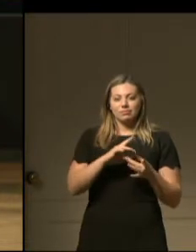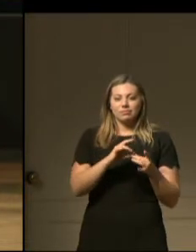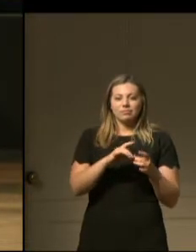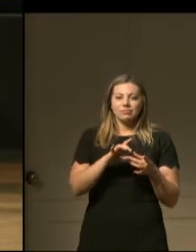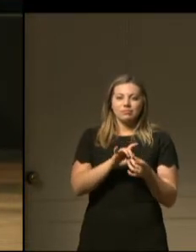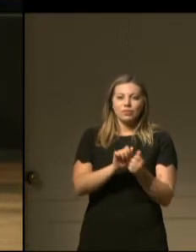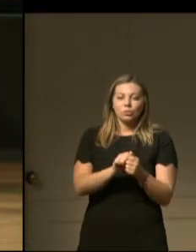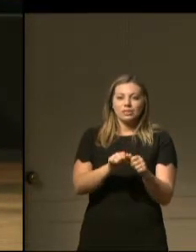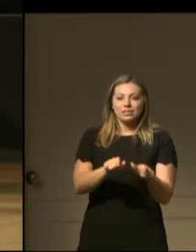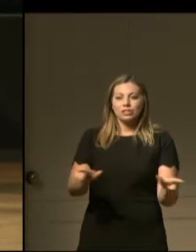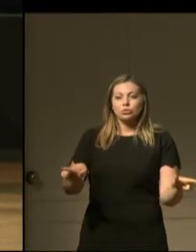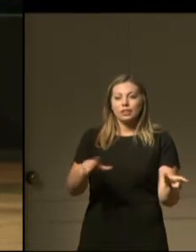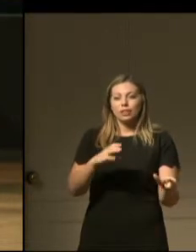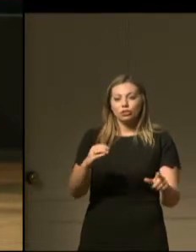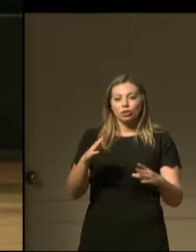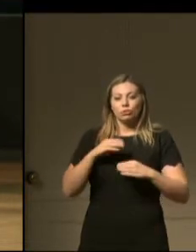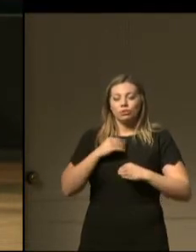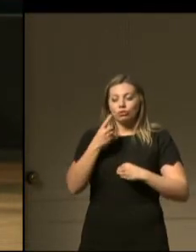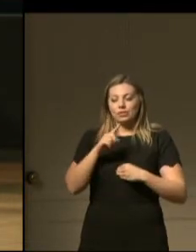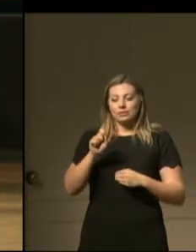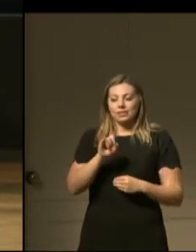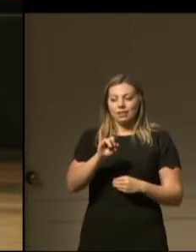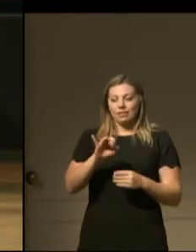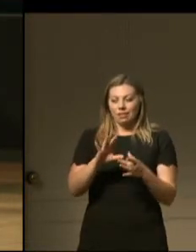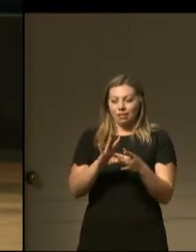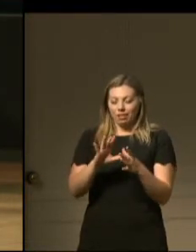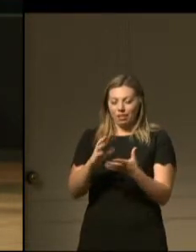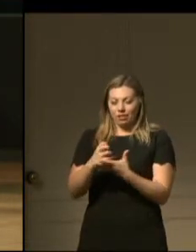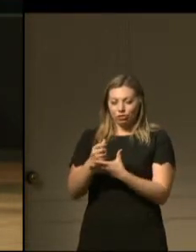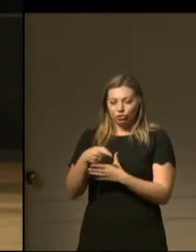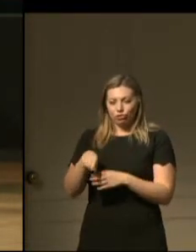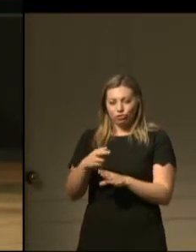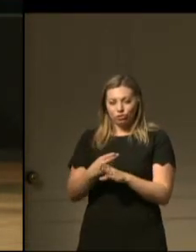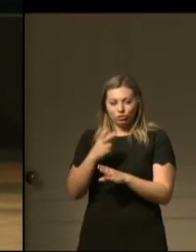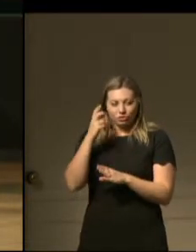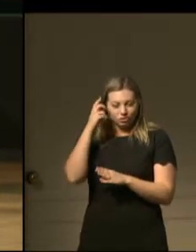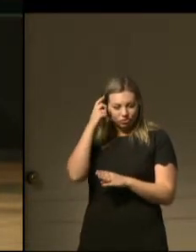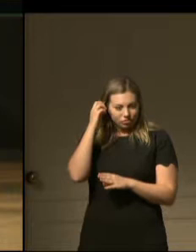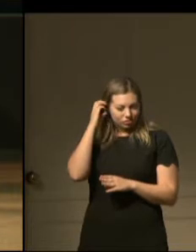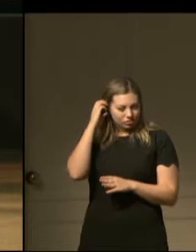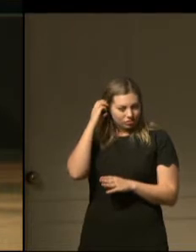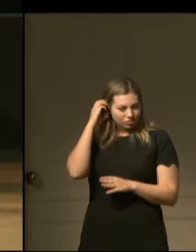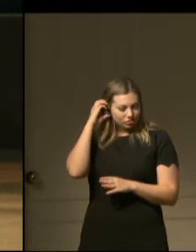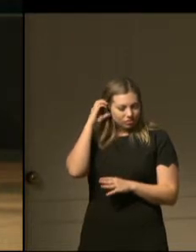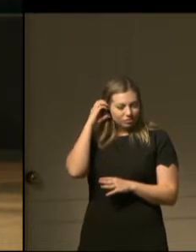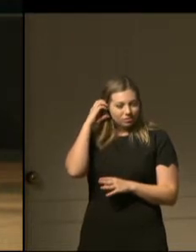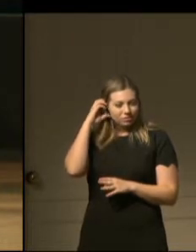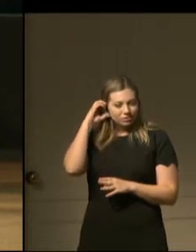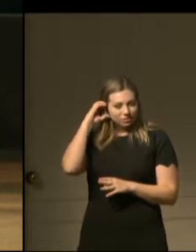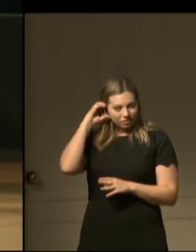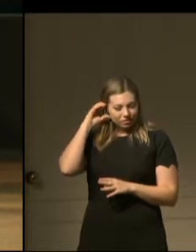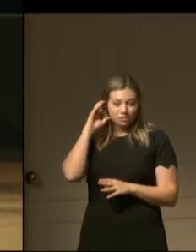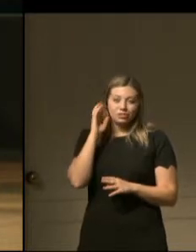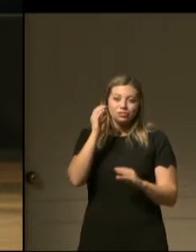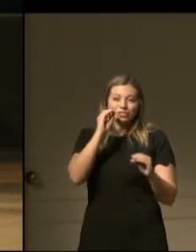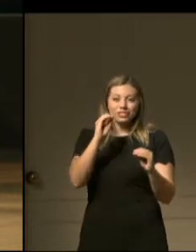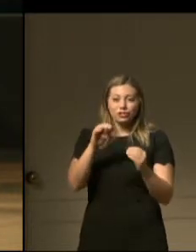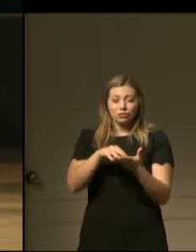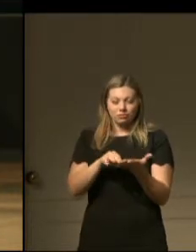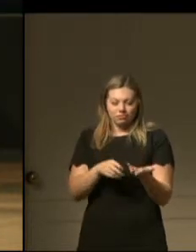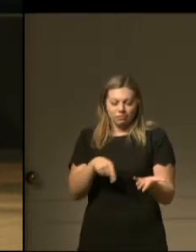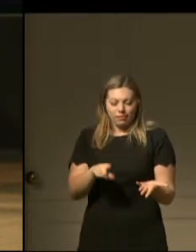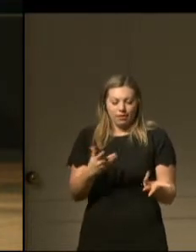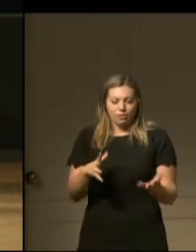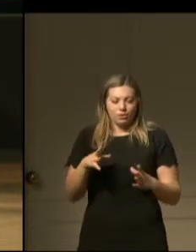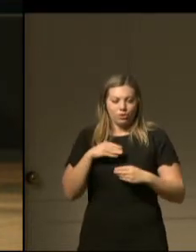distribution and ownership of the SI collections that you're using to teach your students, so they already